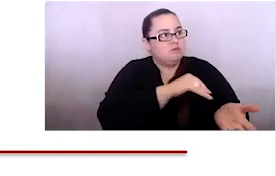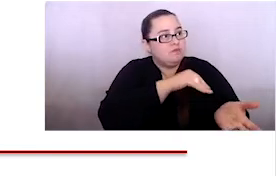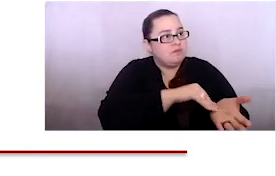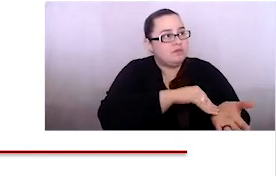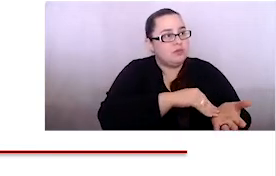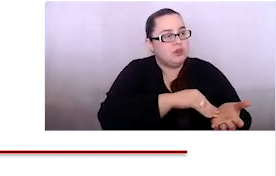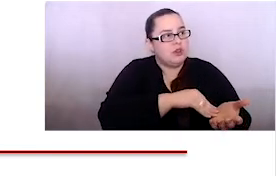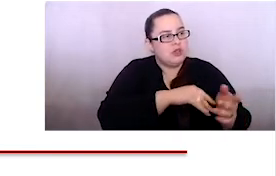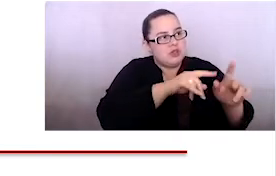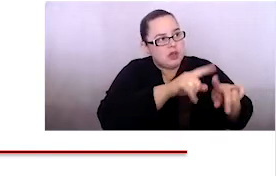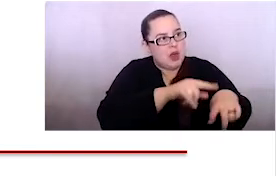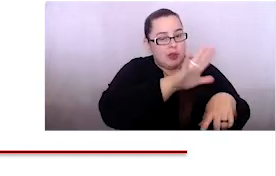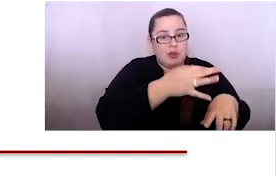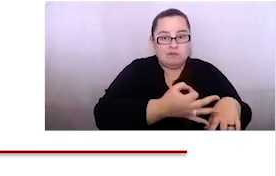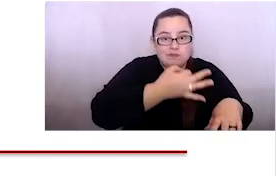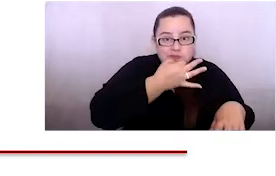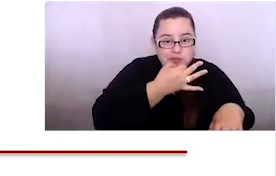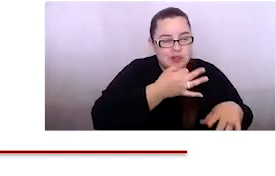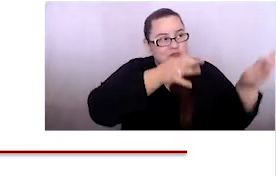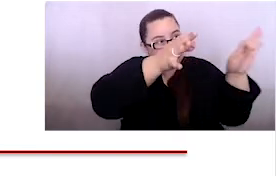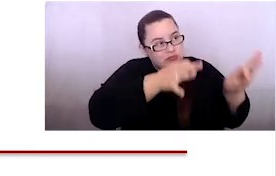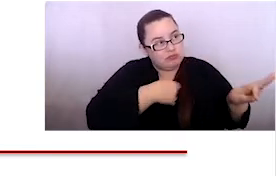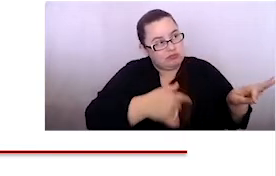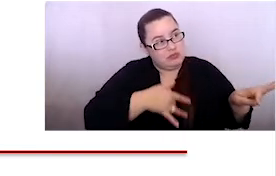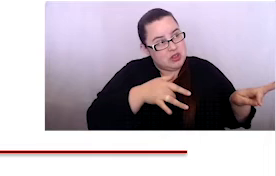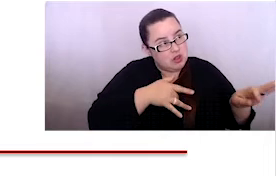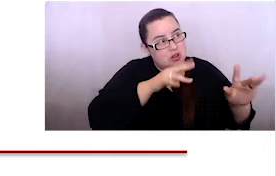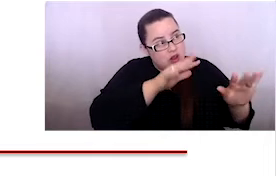to diagnose what's wrong with us, and they provide a treatment.